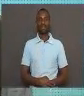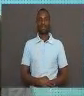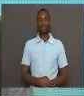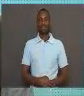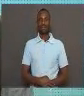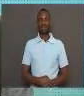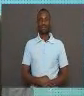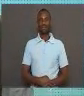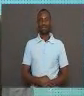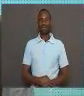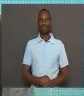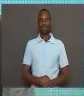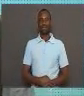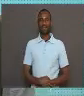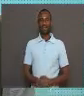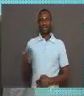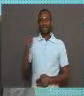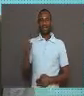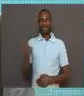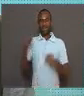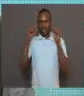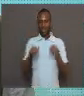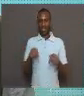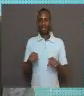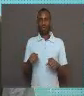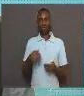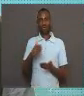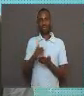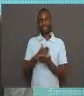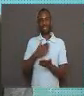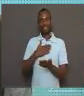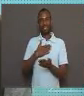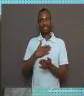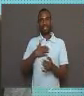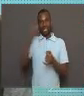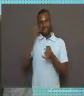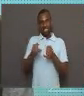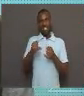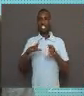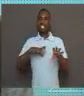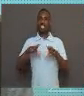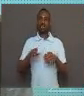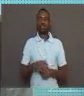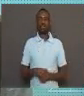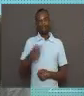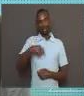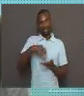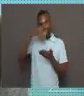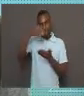That brings us to the end of today's lesson. We have learned